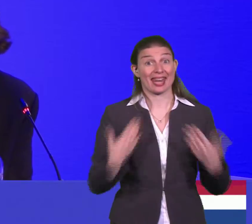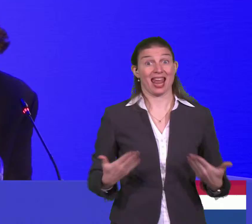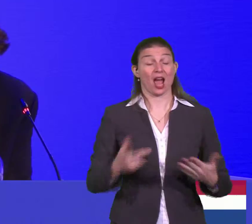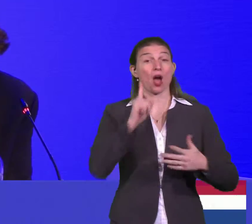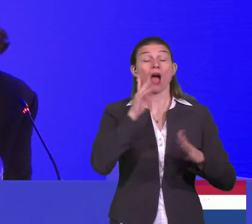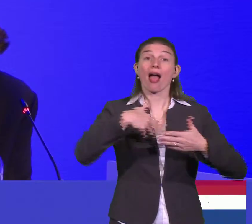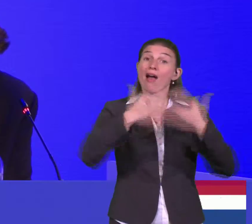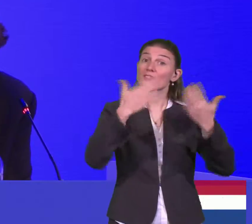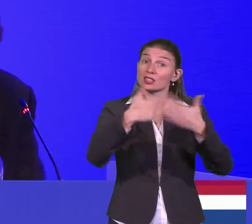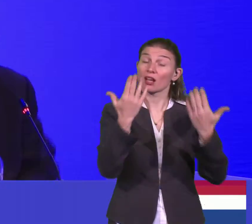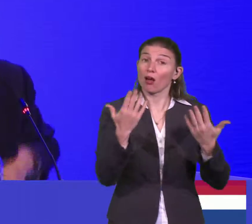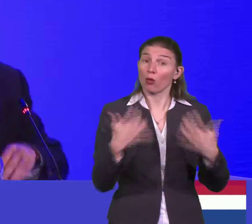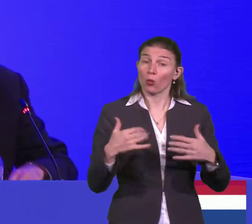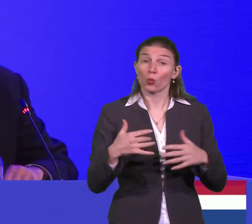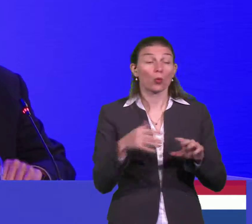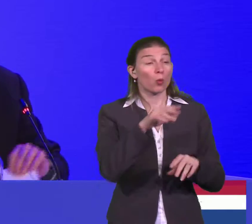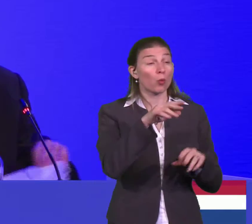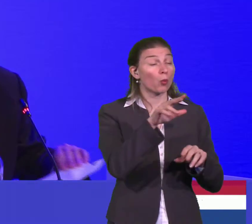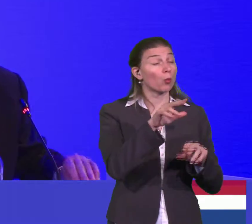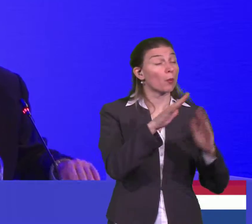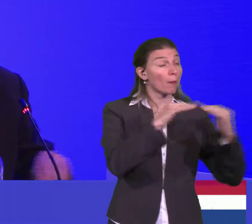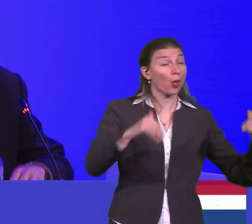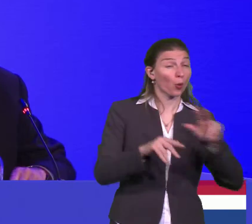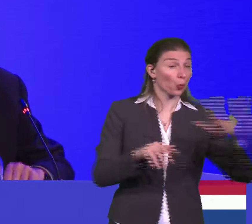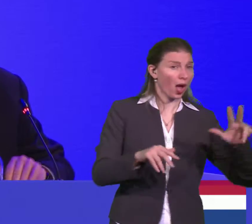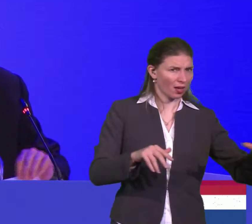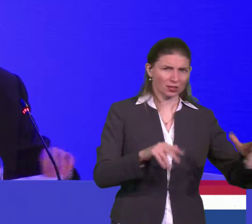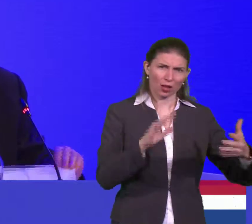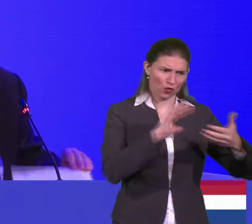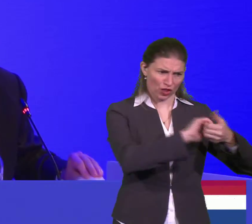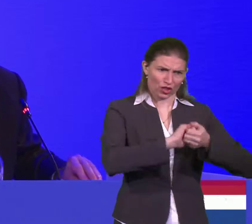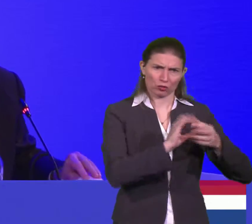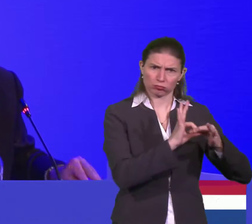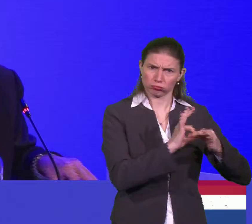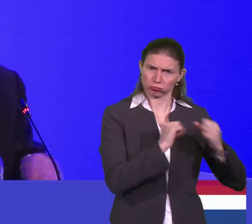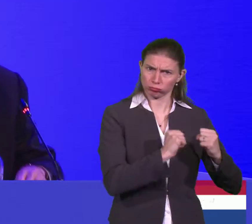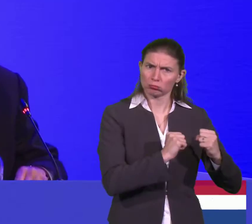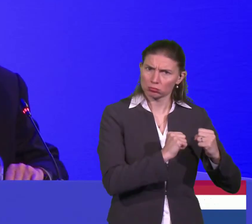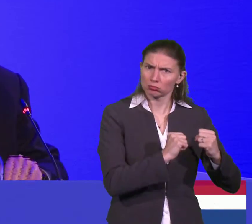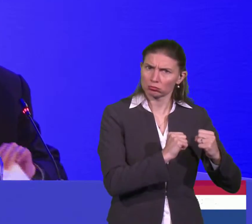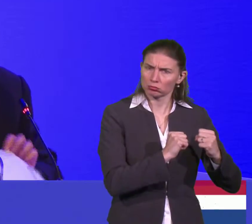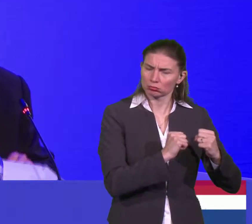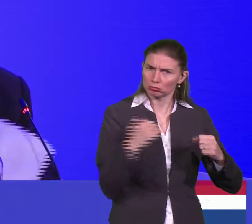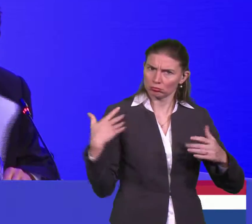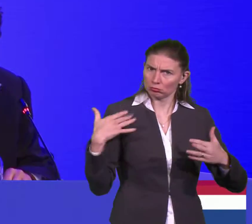very close relationship with the Western Balkans. And brings me, obviously, to the issue that many of you have mentioned